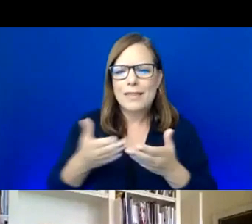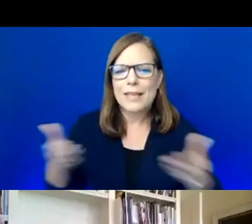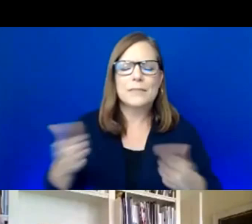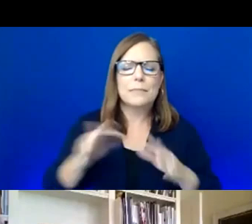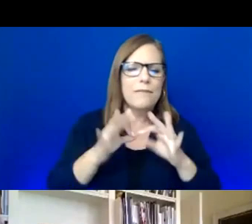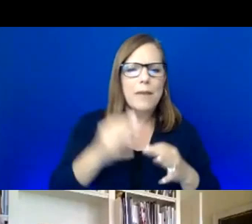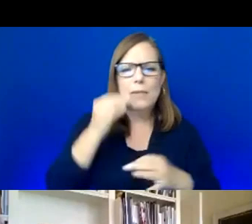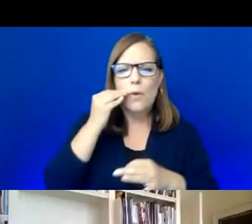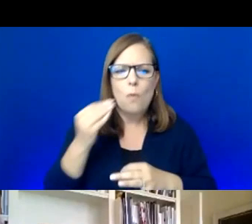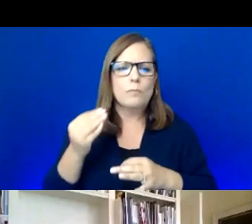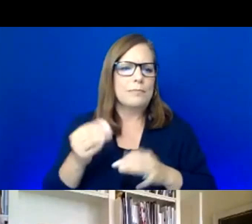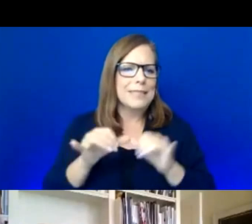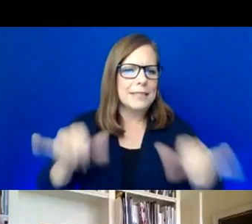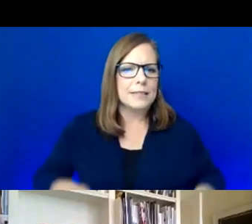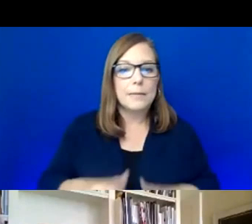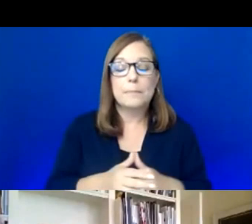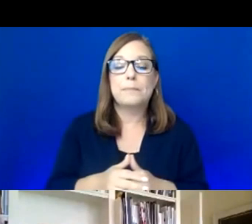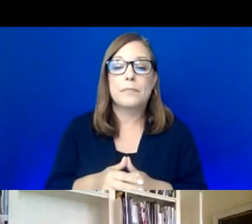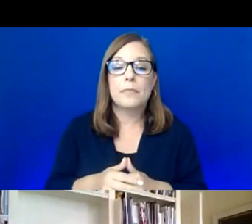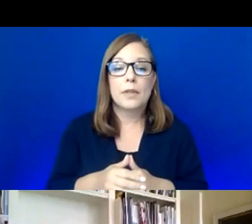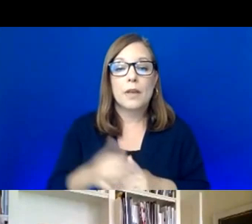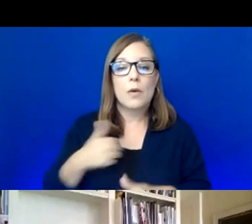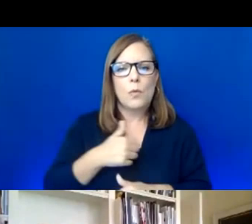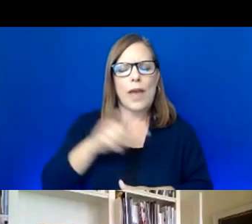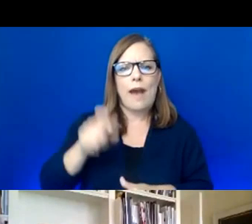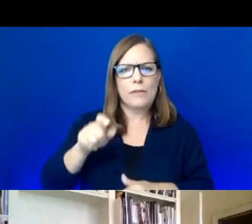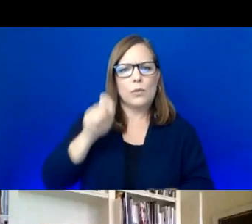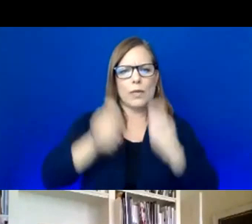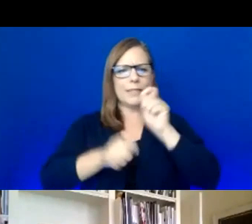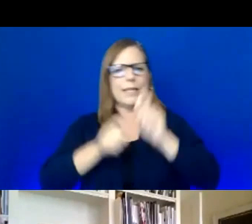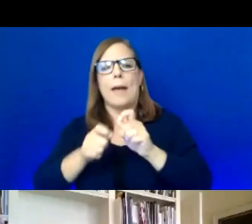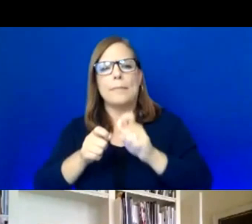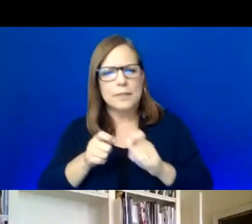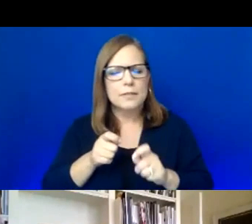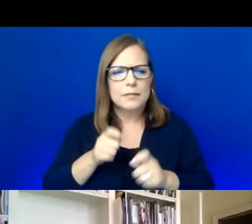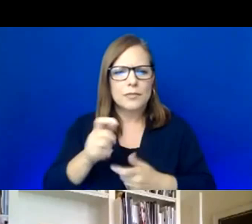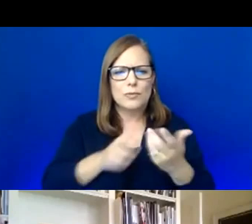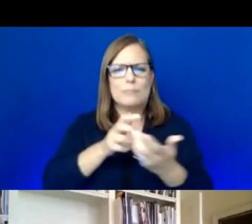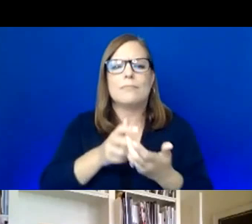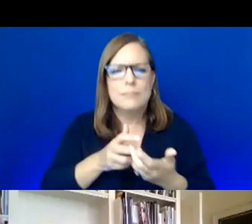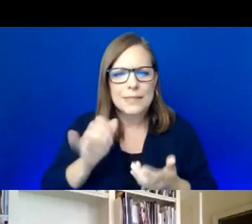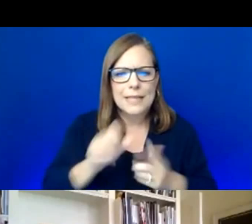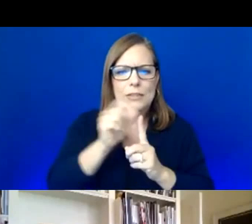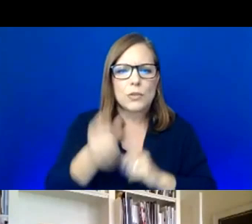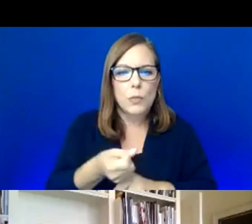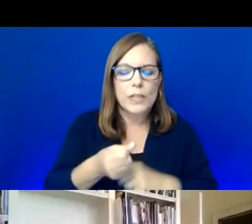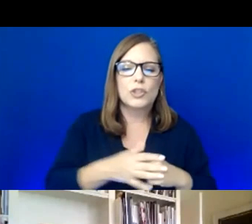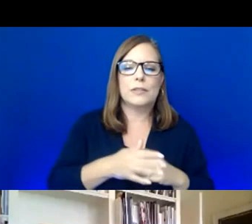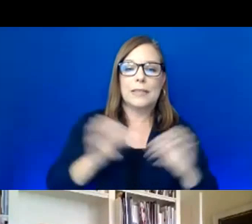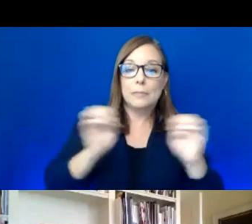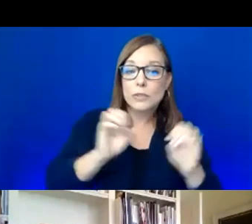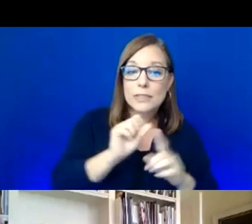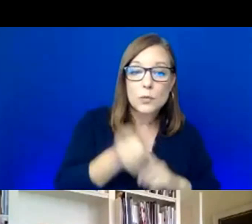to learn from adapting to an emergency situation, including advances in technology, acceptance of